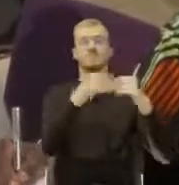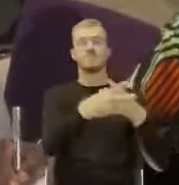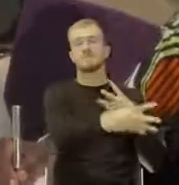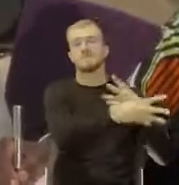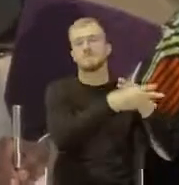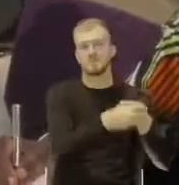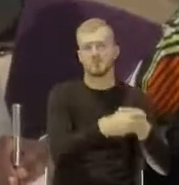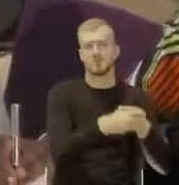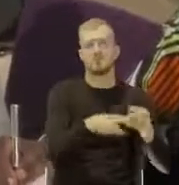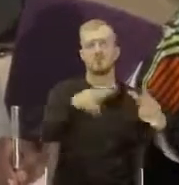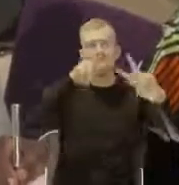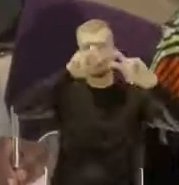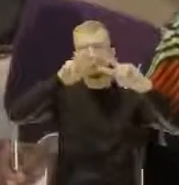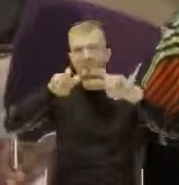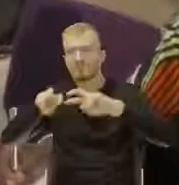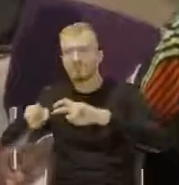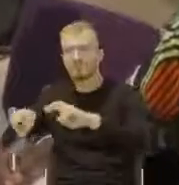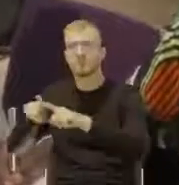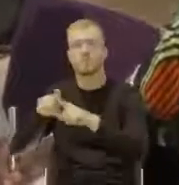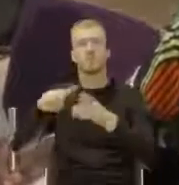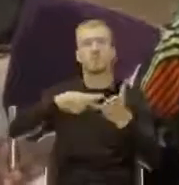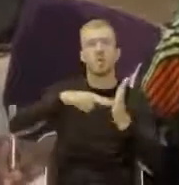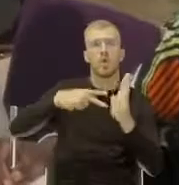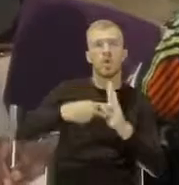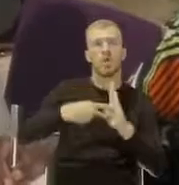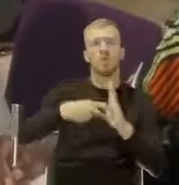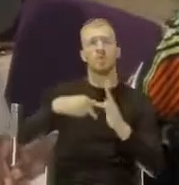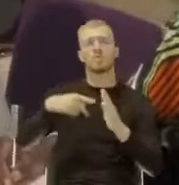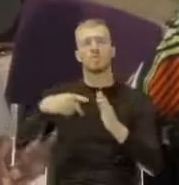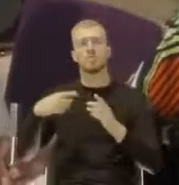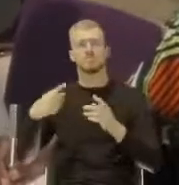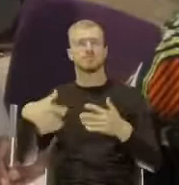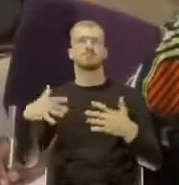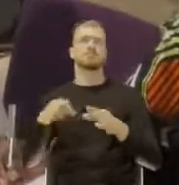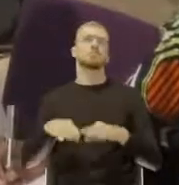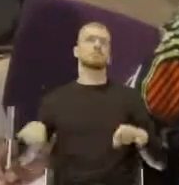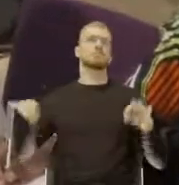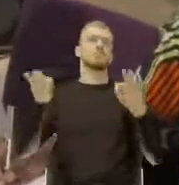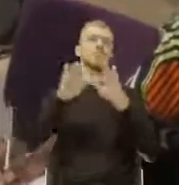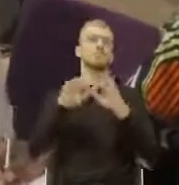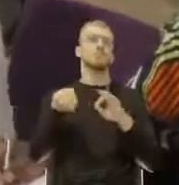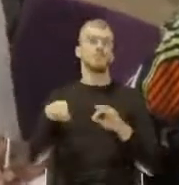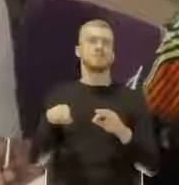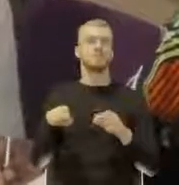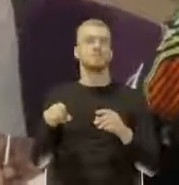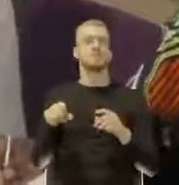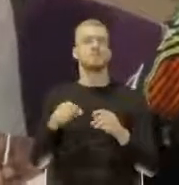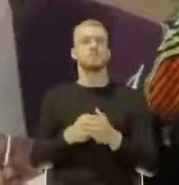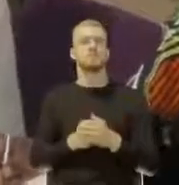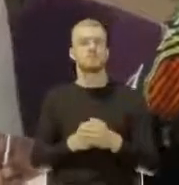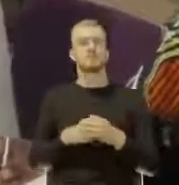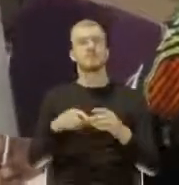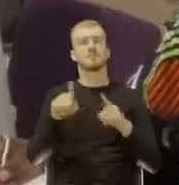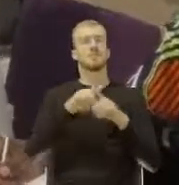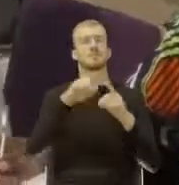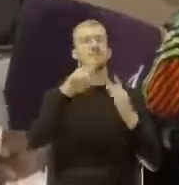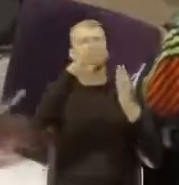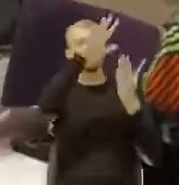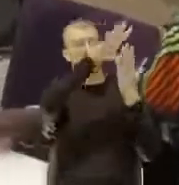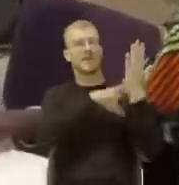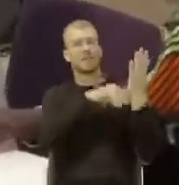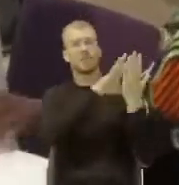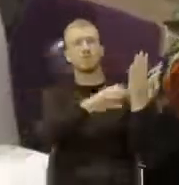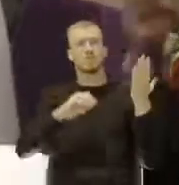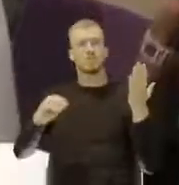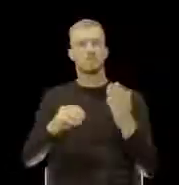in our important flagship report, a triennial report that will be issued later this year.